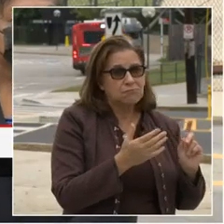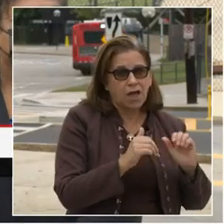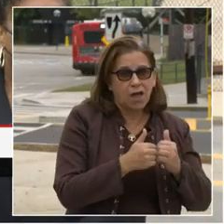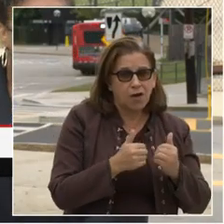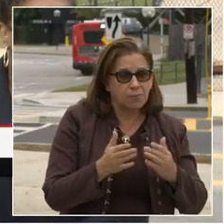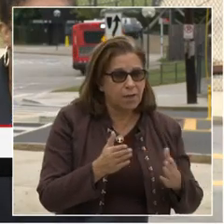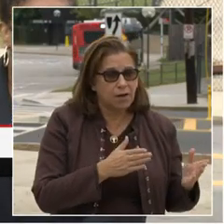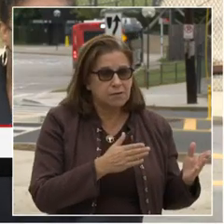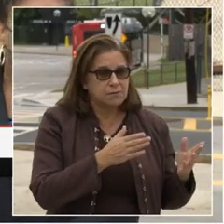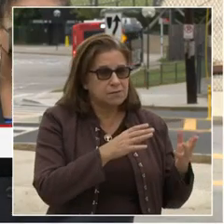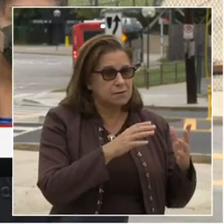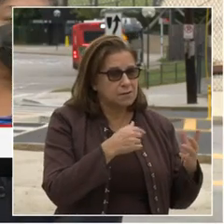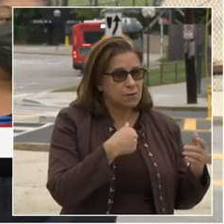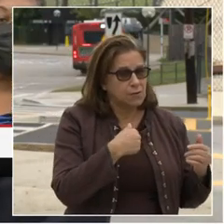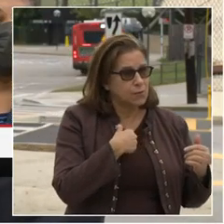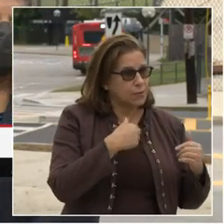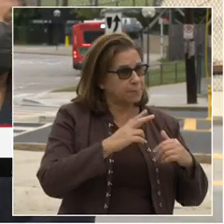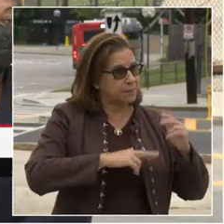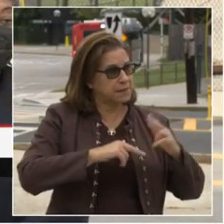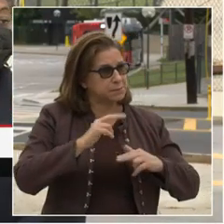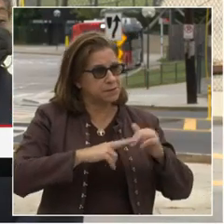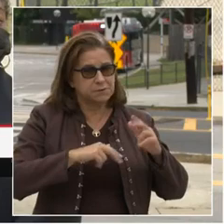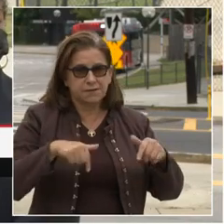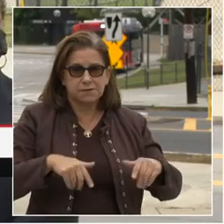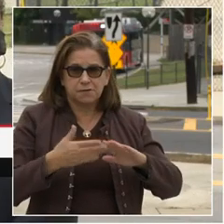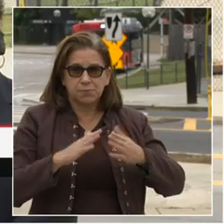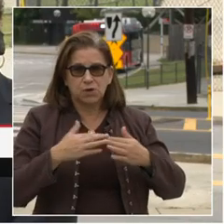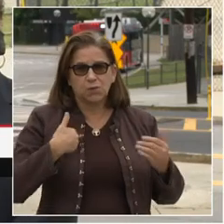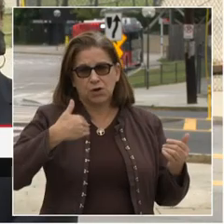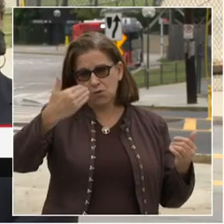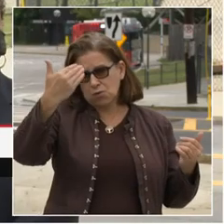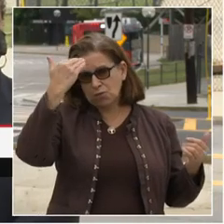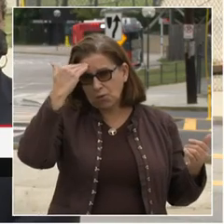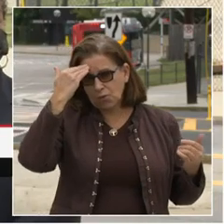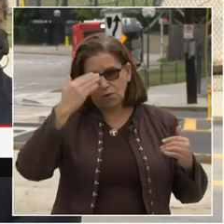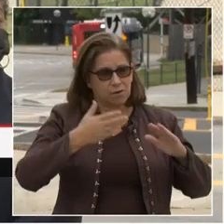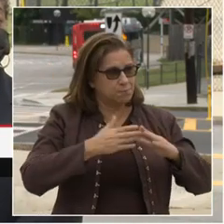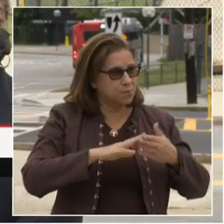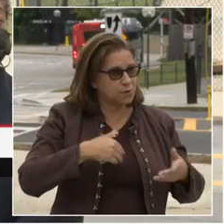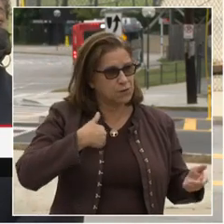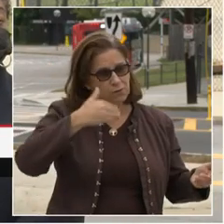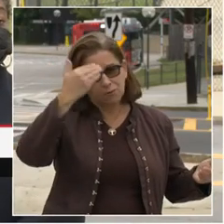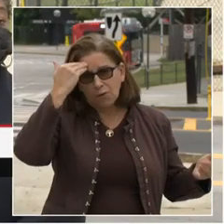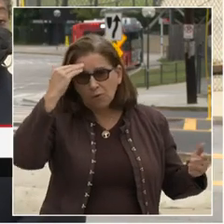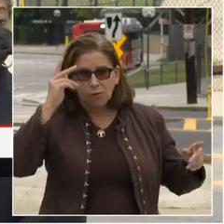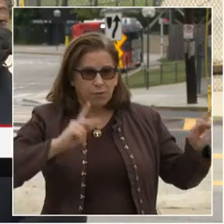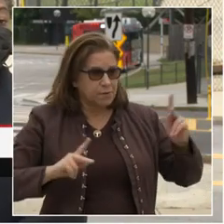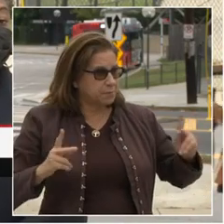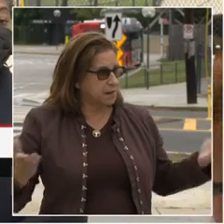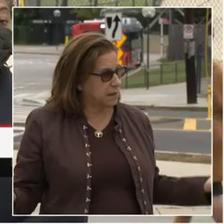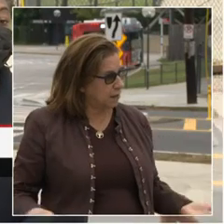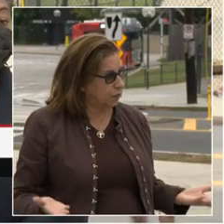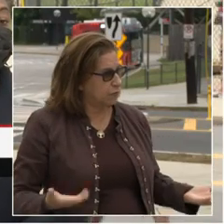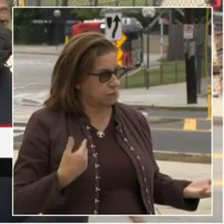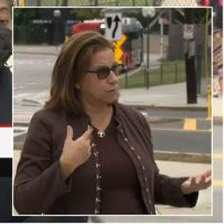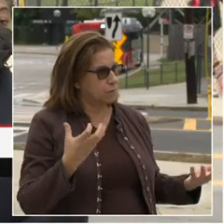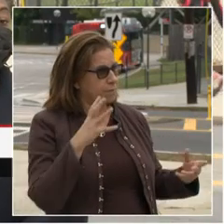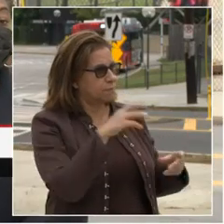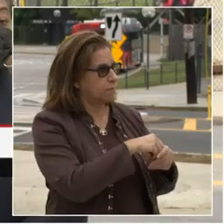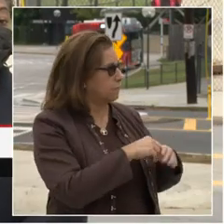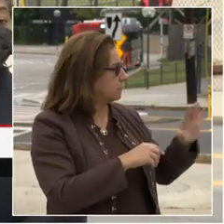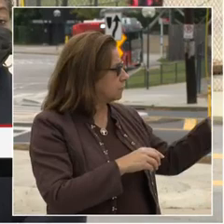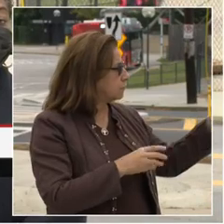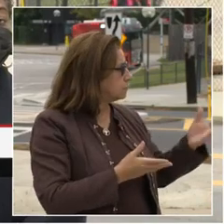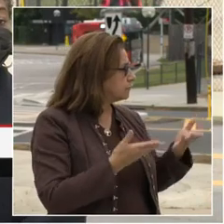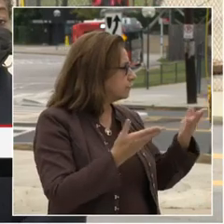community. And then my last point, that was my question for DDOT. What is going to be the process for Sheriff Road? Because we had these